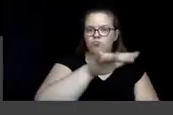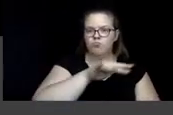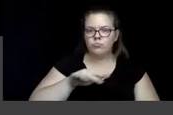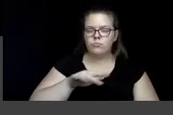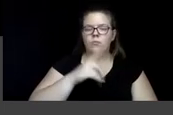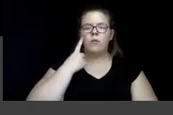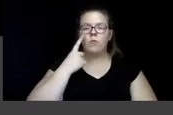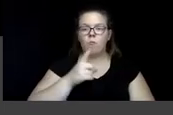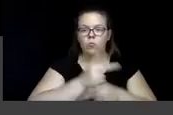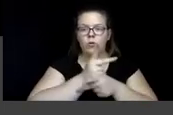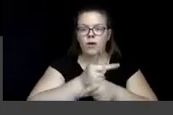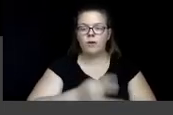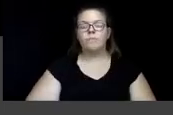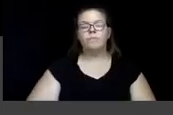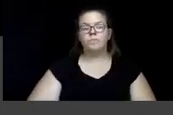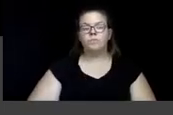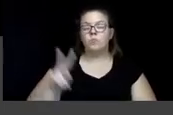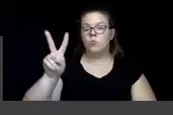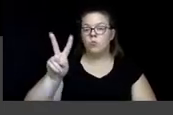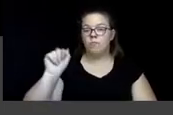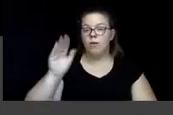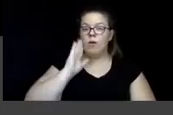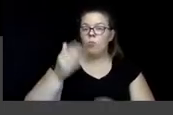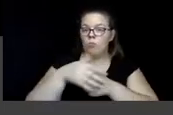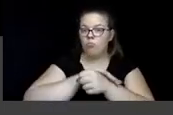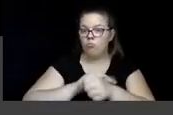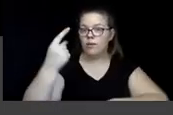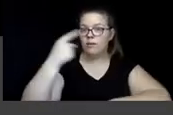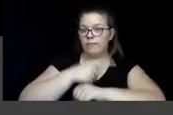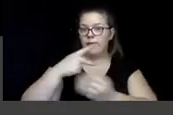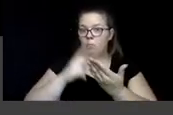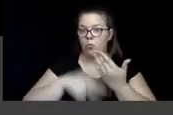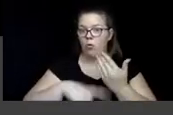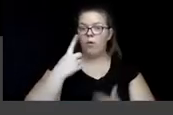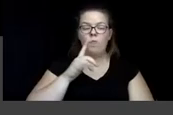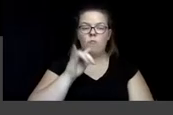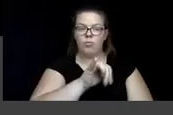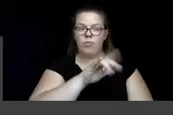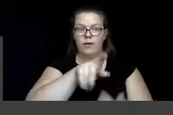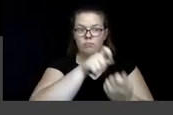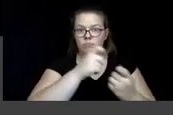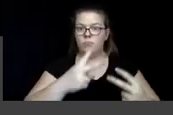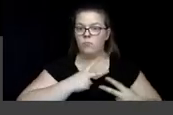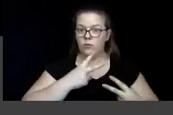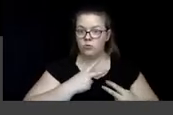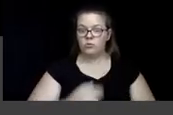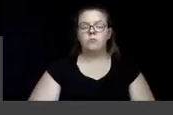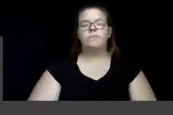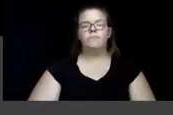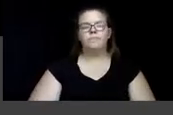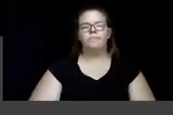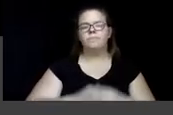care. So the VA would cover a day program for that veteran. That is the